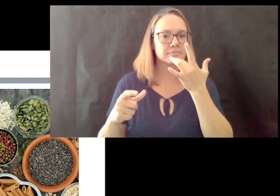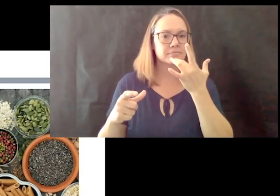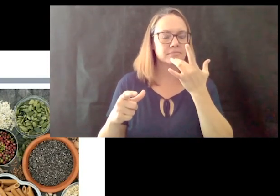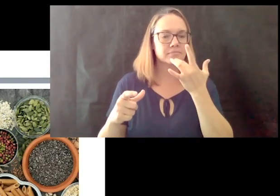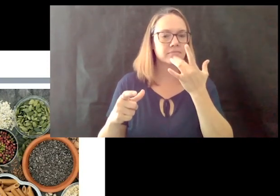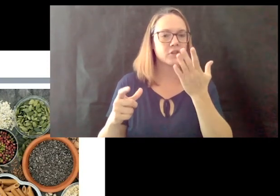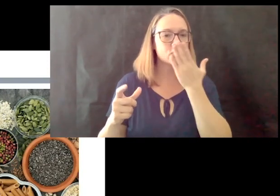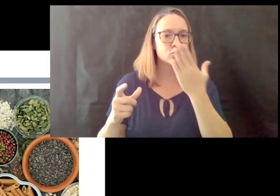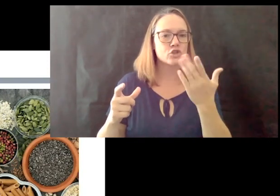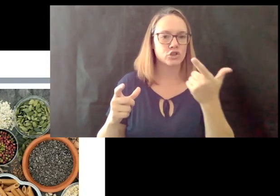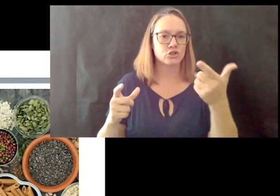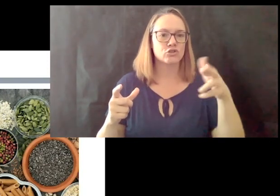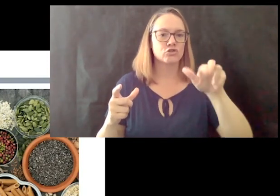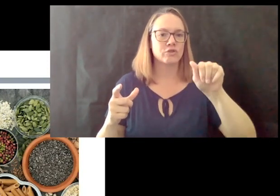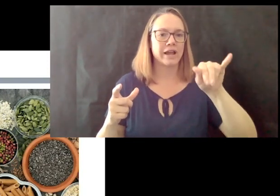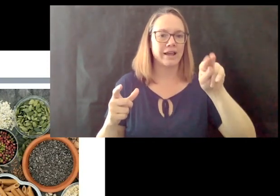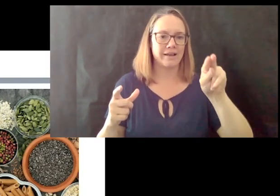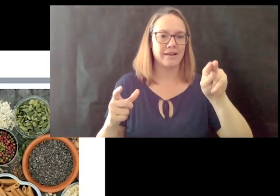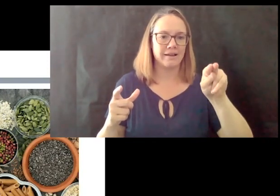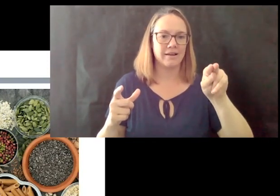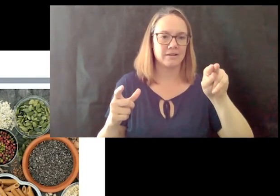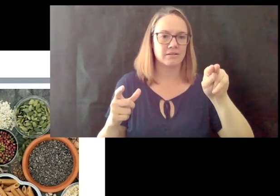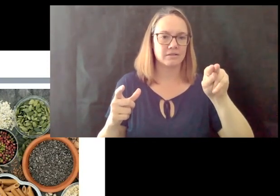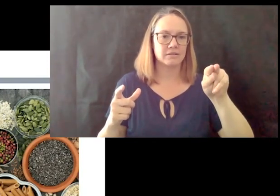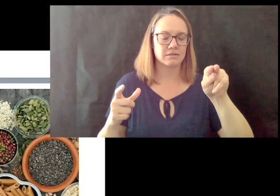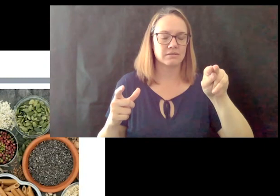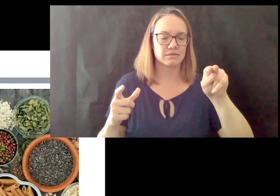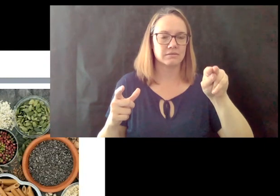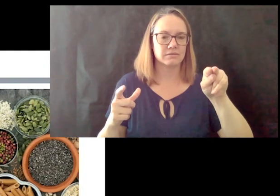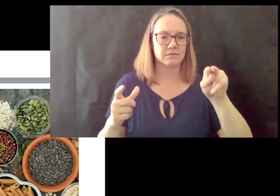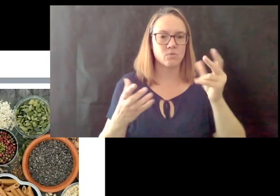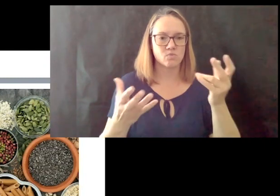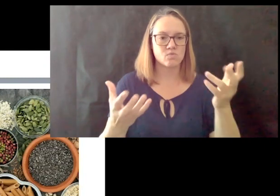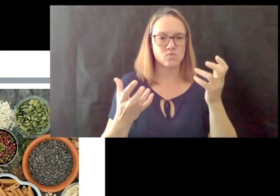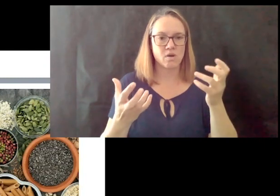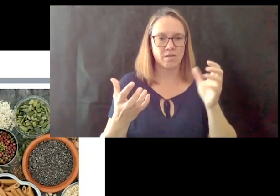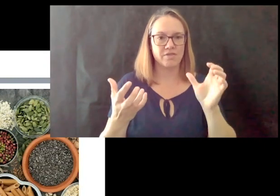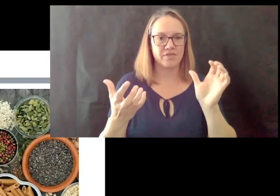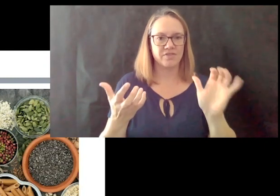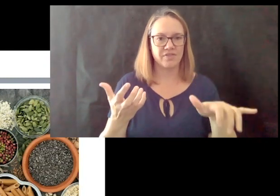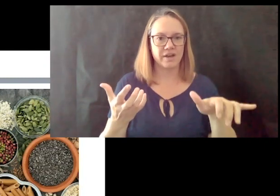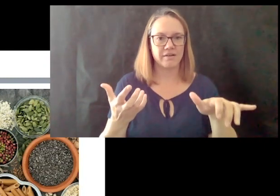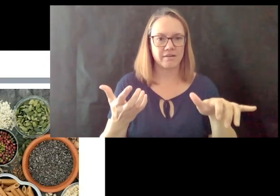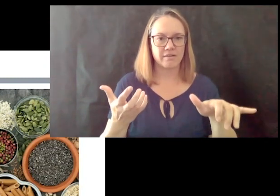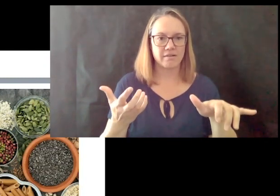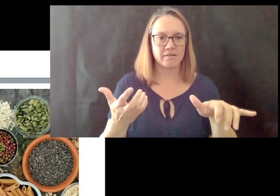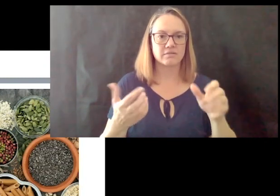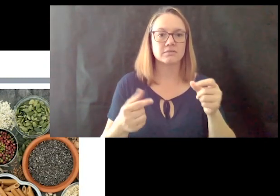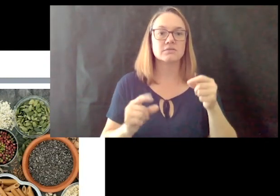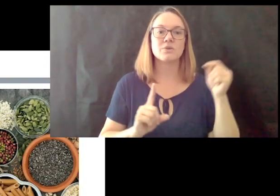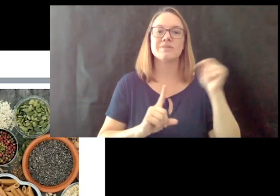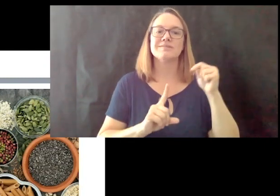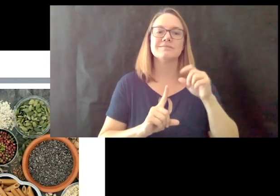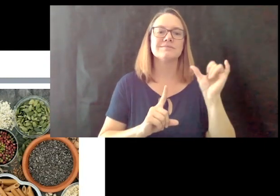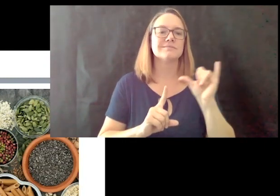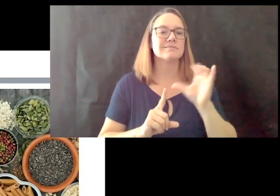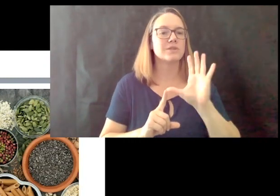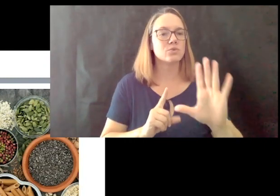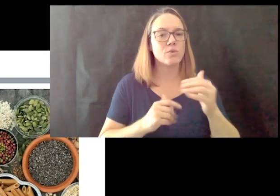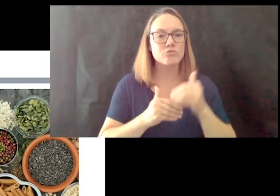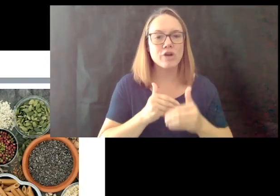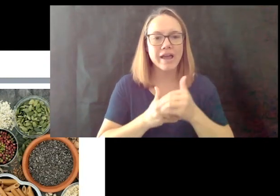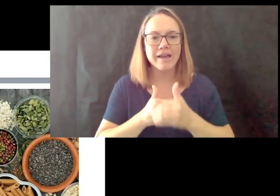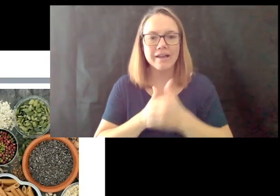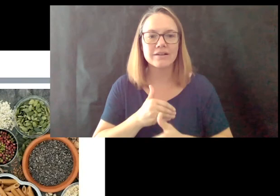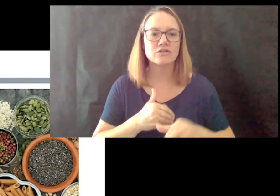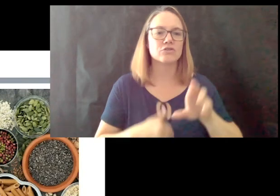a good grain source of carbohydrate on your plate. We want to make sure that it's a good grain source. And so this would be like your bread,